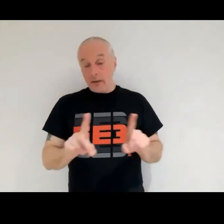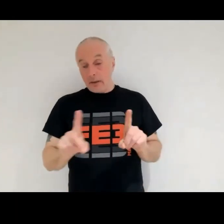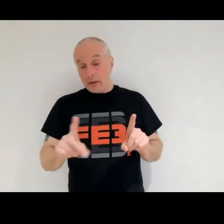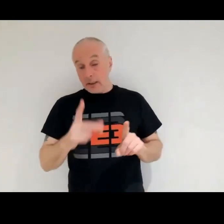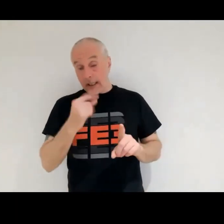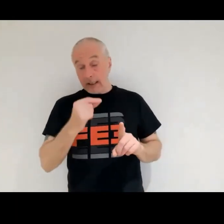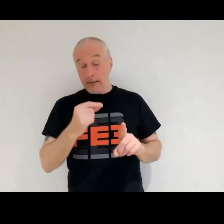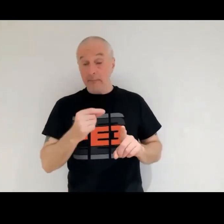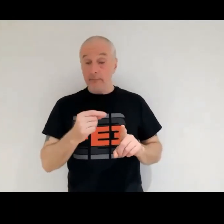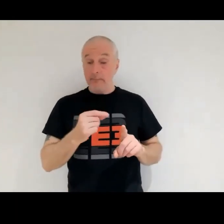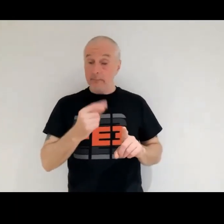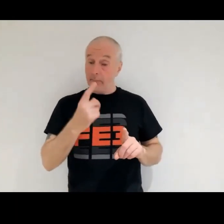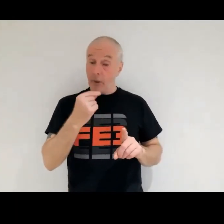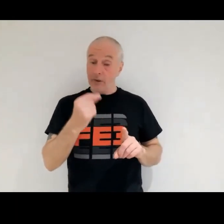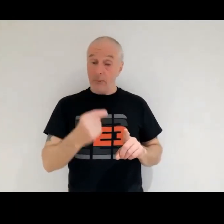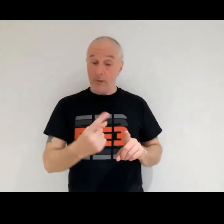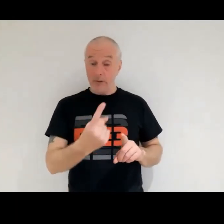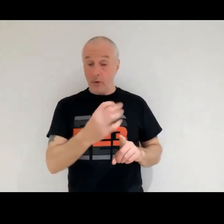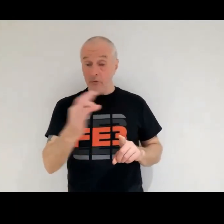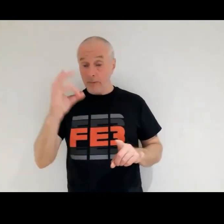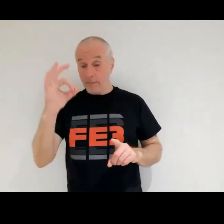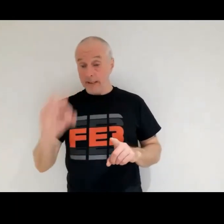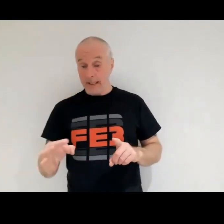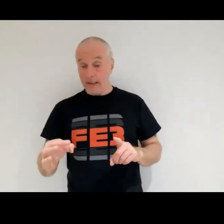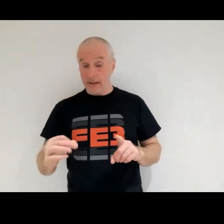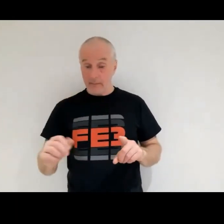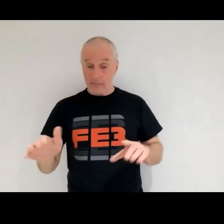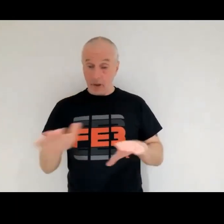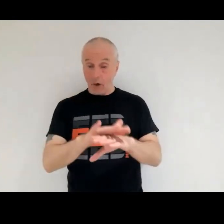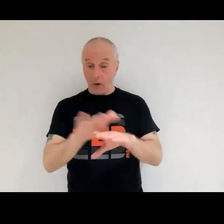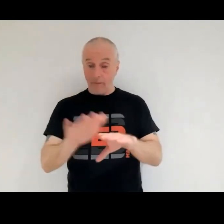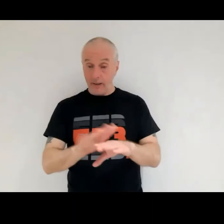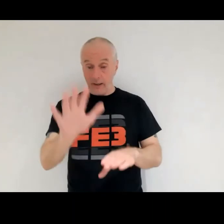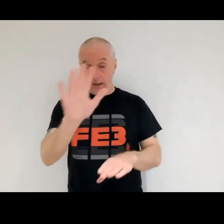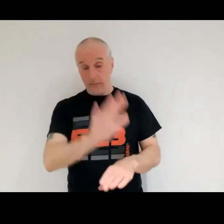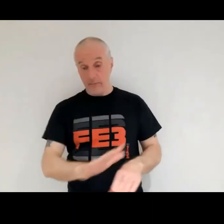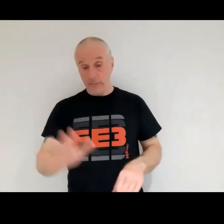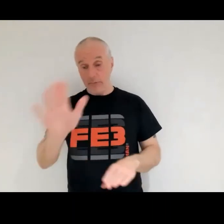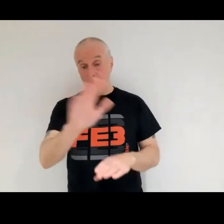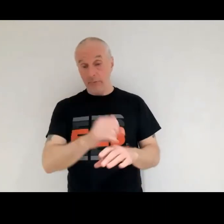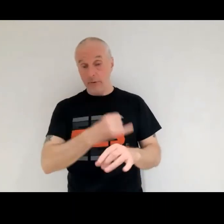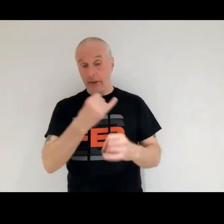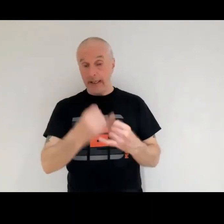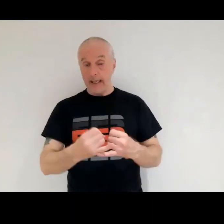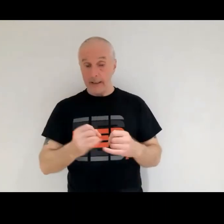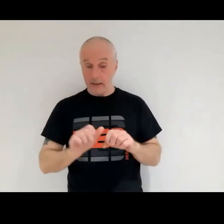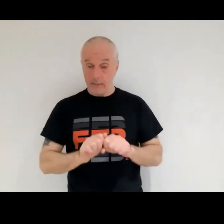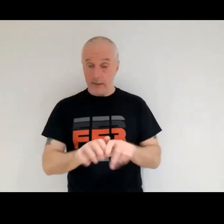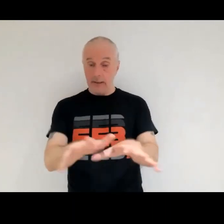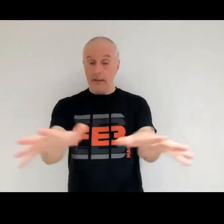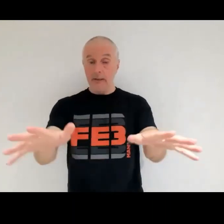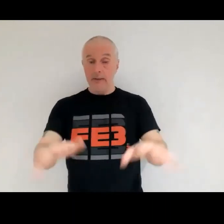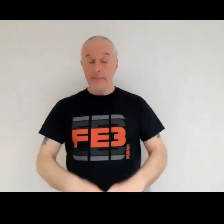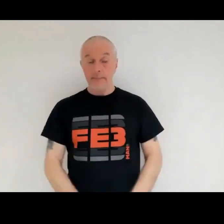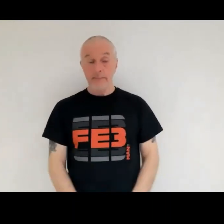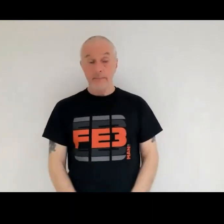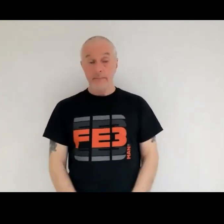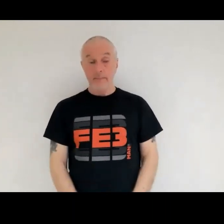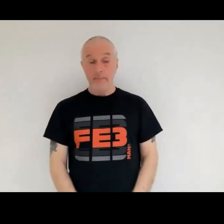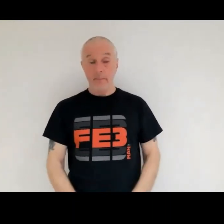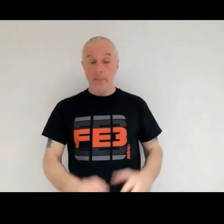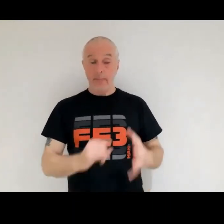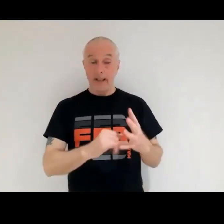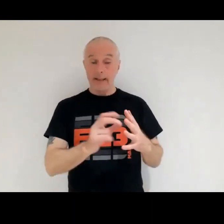attached the question also to a comment in the chat box from Simon, who was it Simon? Yeah, who